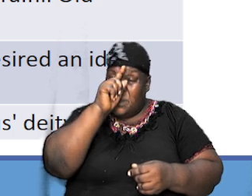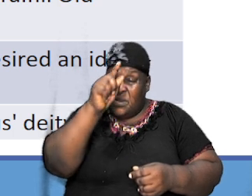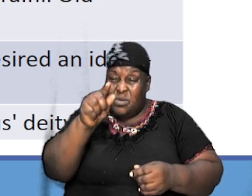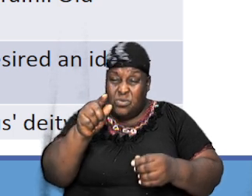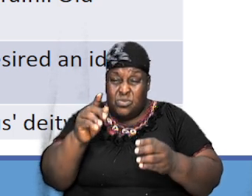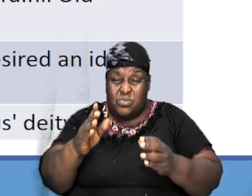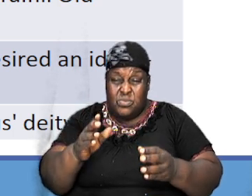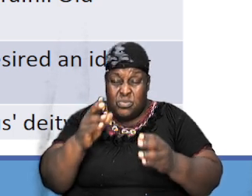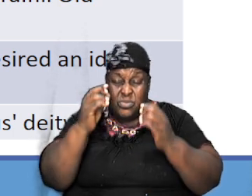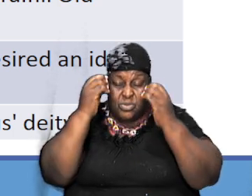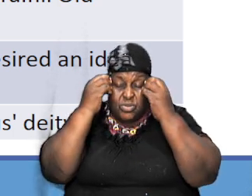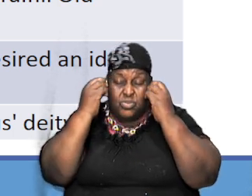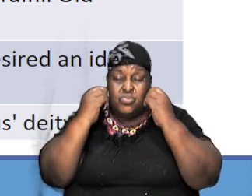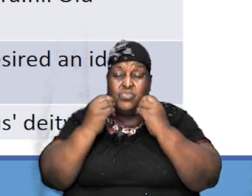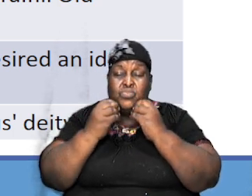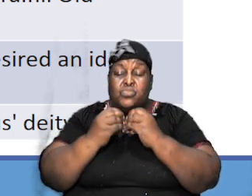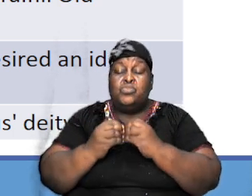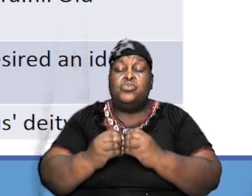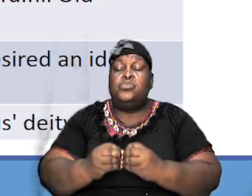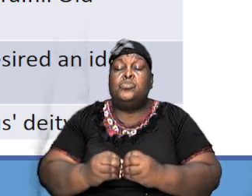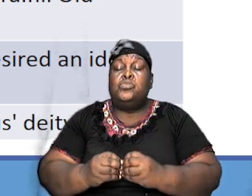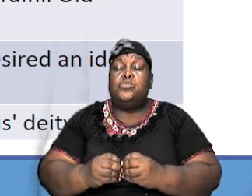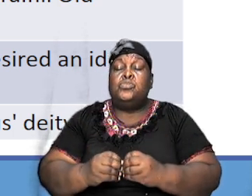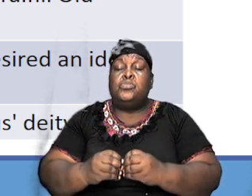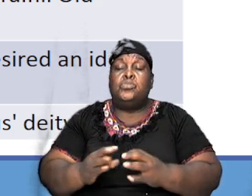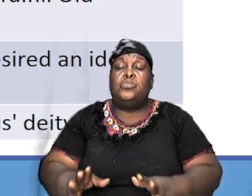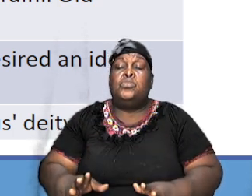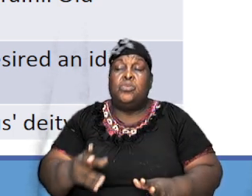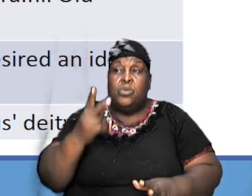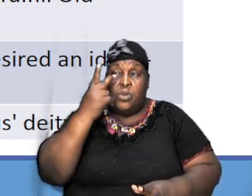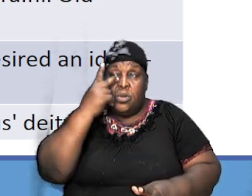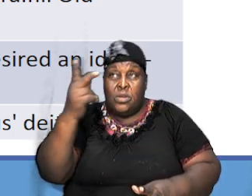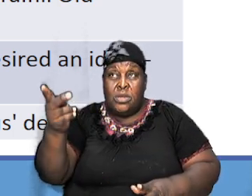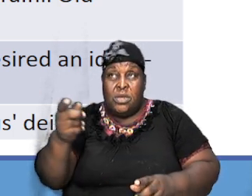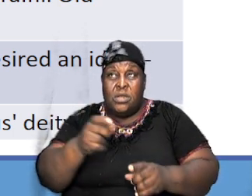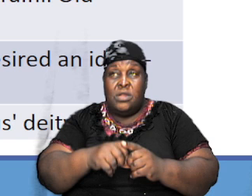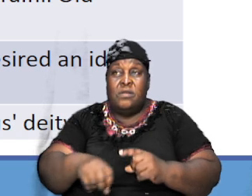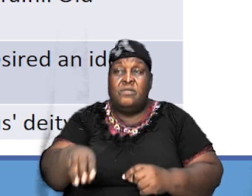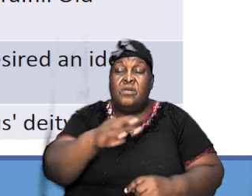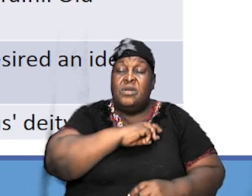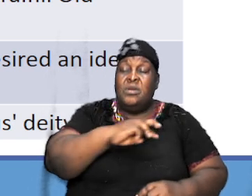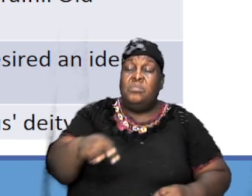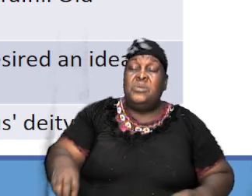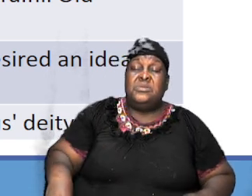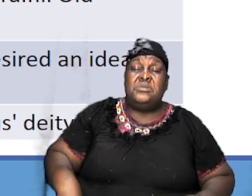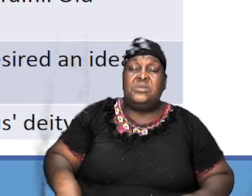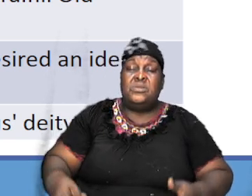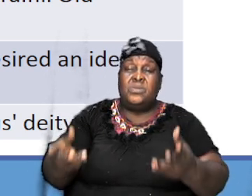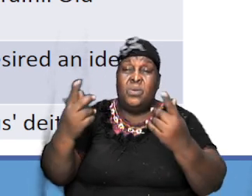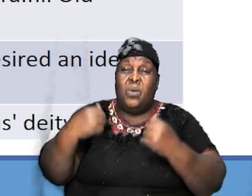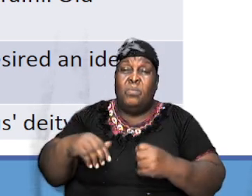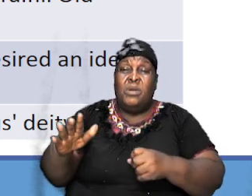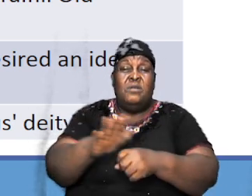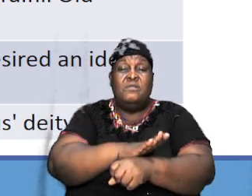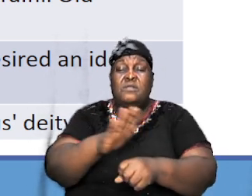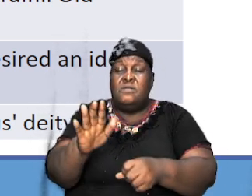the Jew is that they are looking for a Messiah. They are looking for a Messiah to come and fulfill